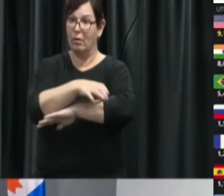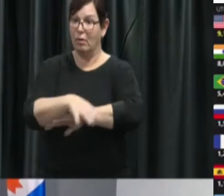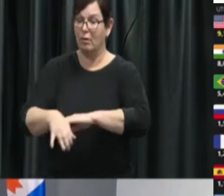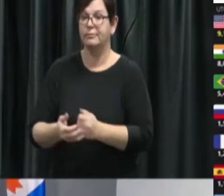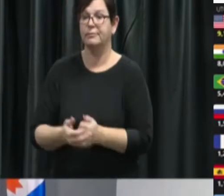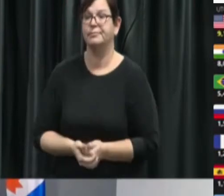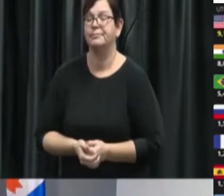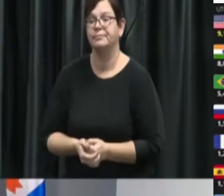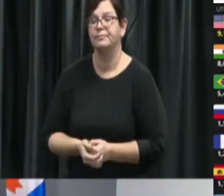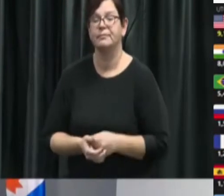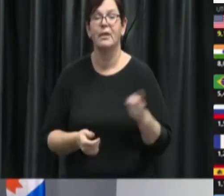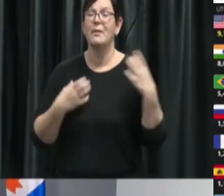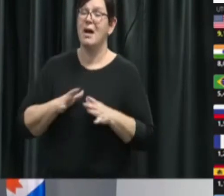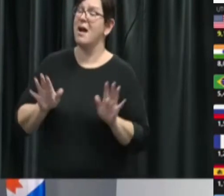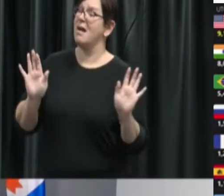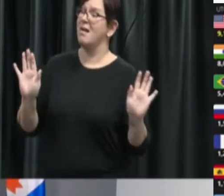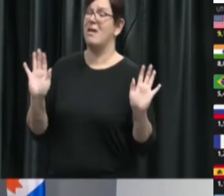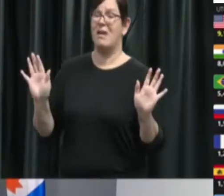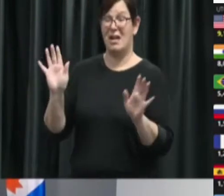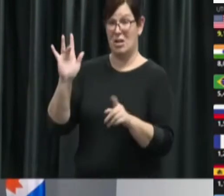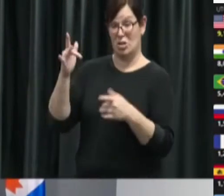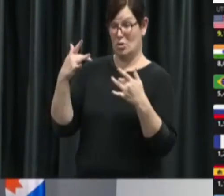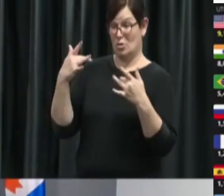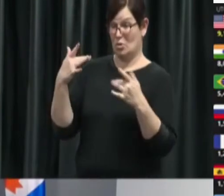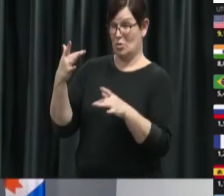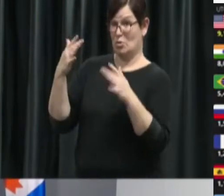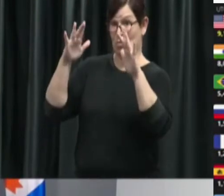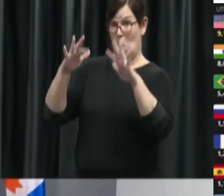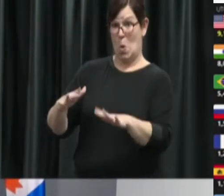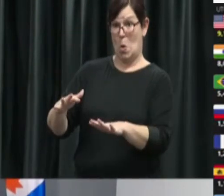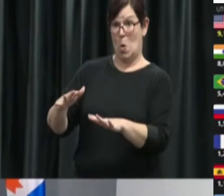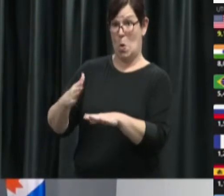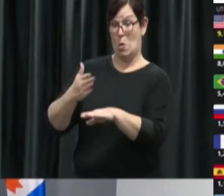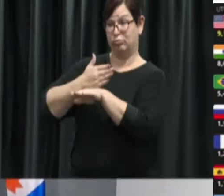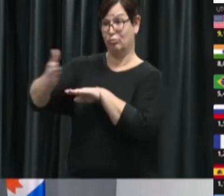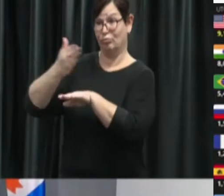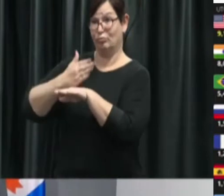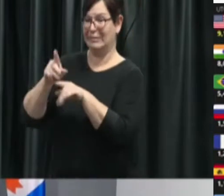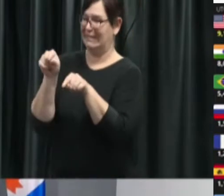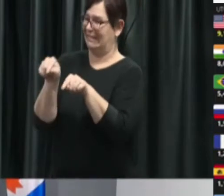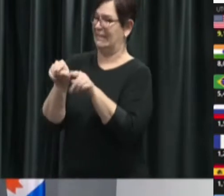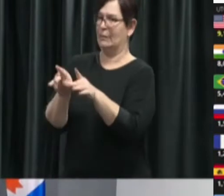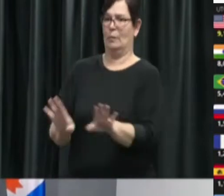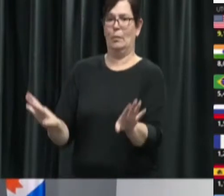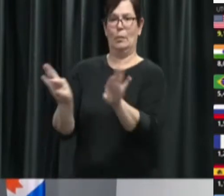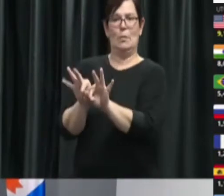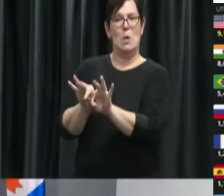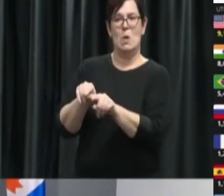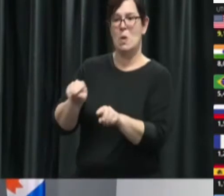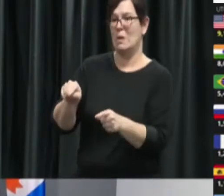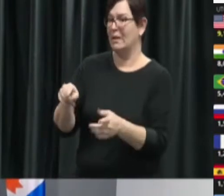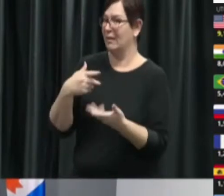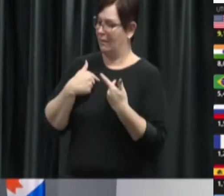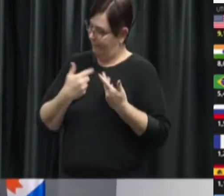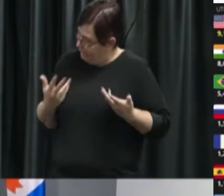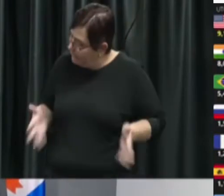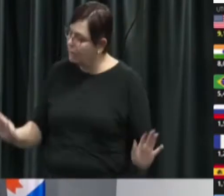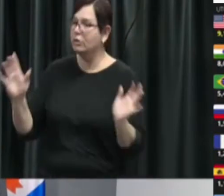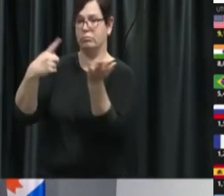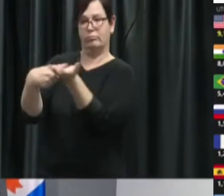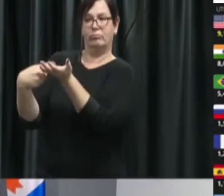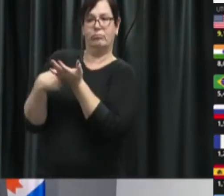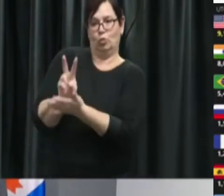nothing less, but it's very important that I started talking about this probably 2 weeks or more ago, very publicly, repeatedly. I think that